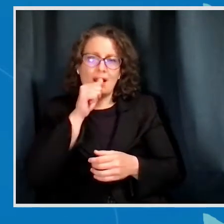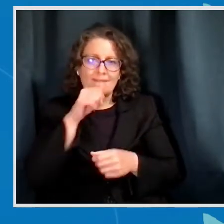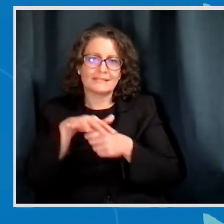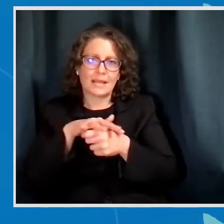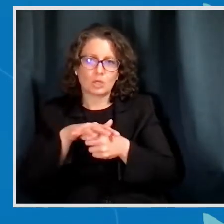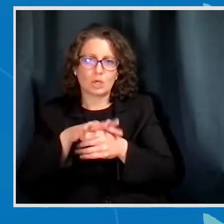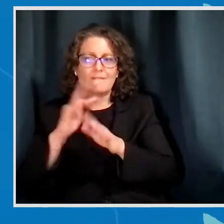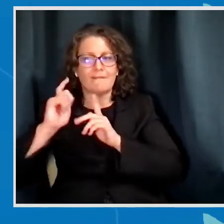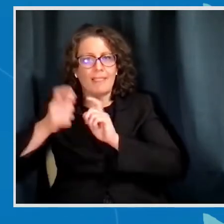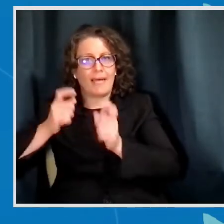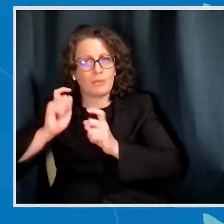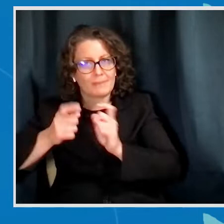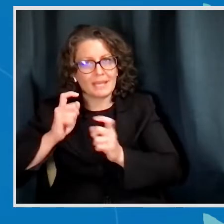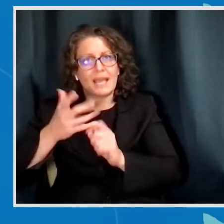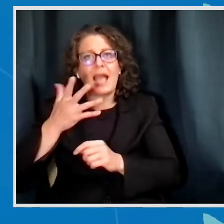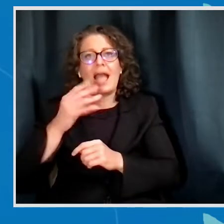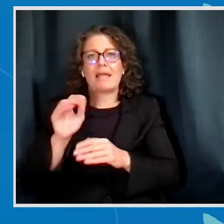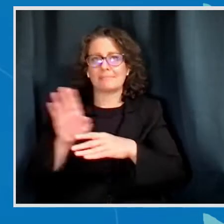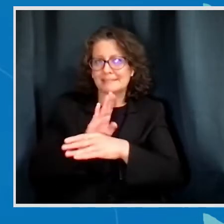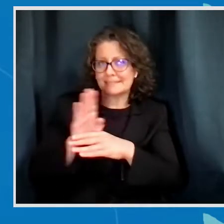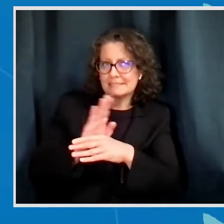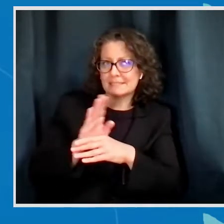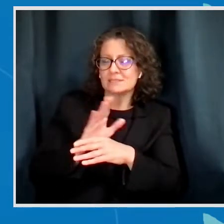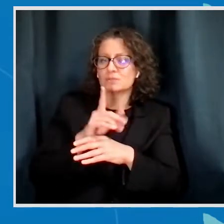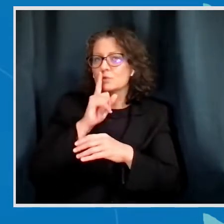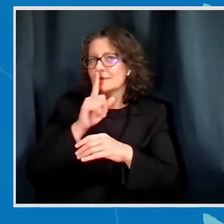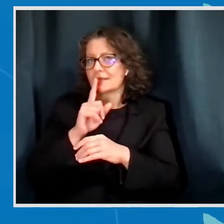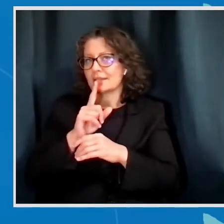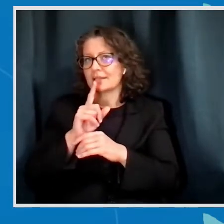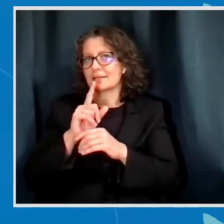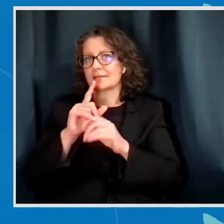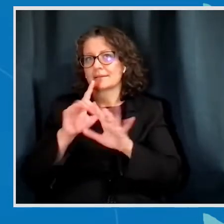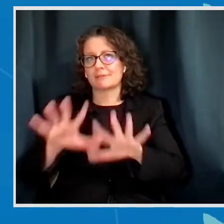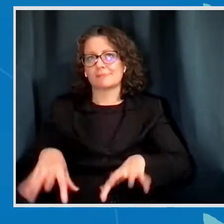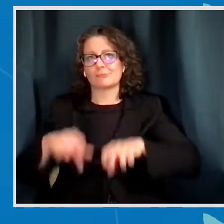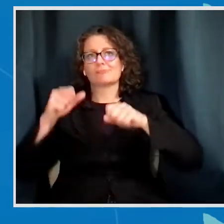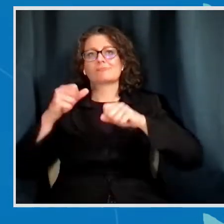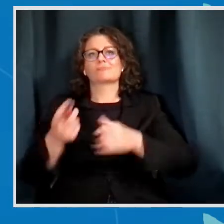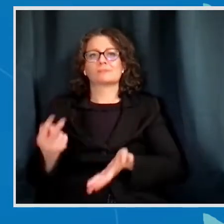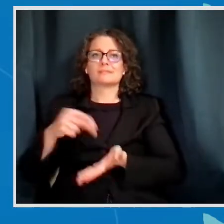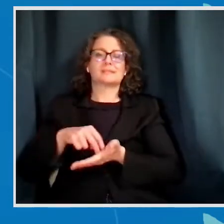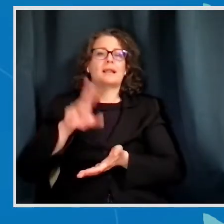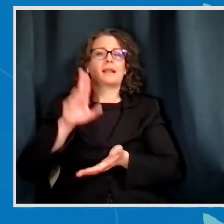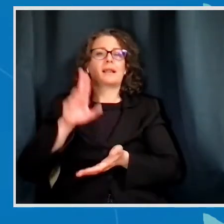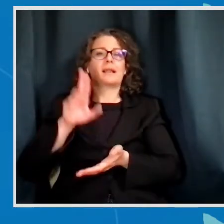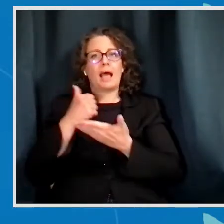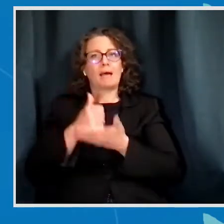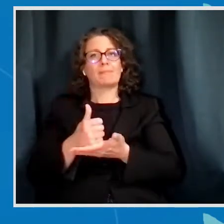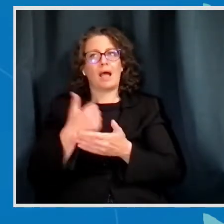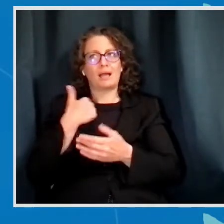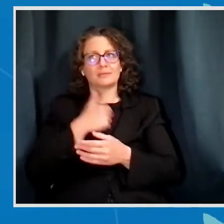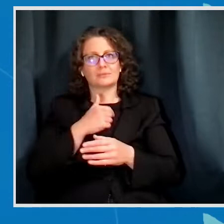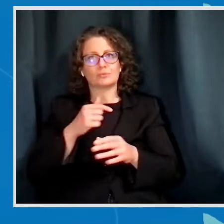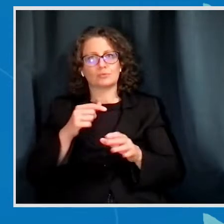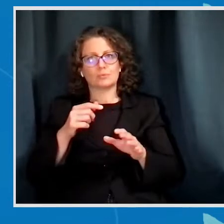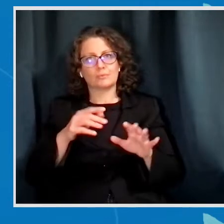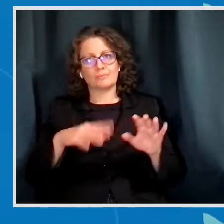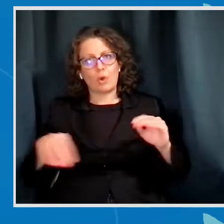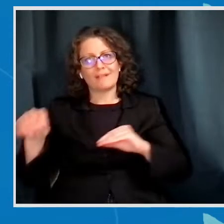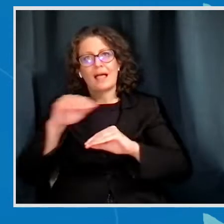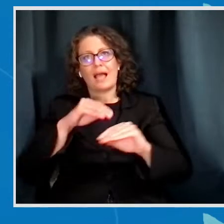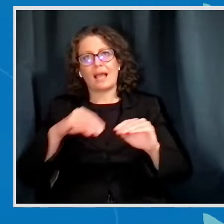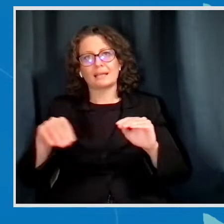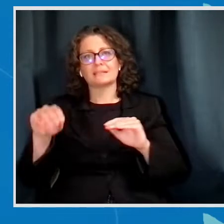and business, to step up and to help us mobilize literally the trillions that are needed to effect